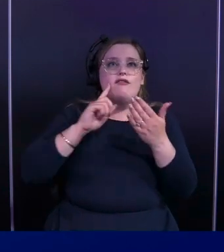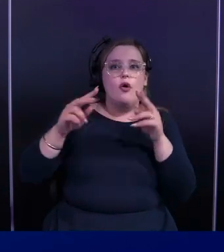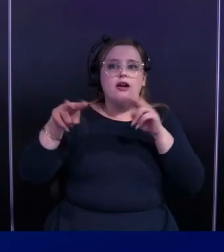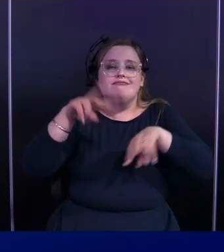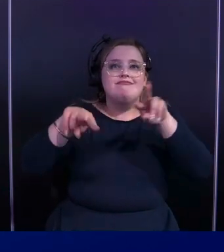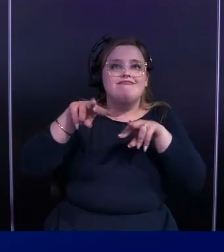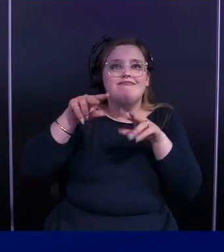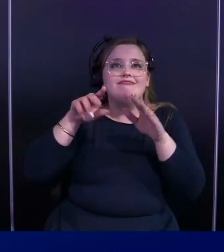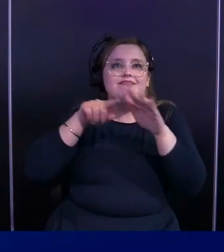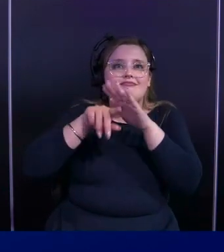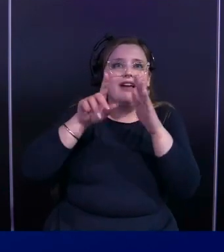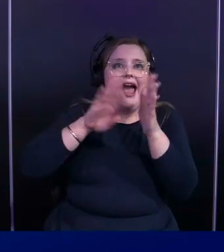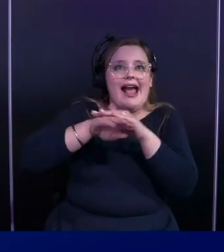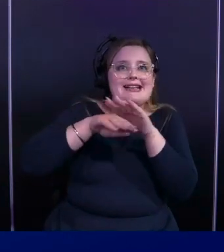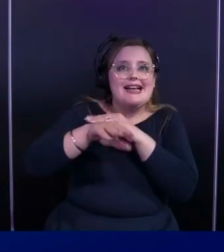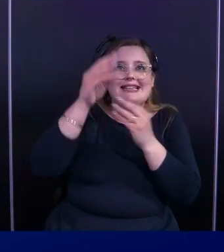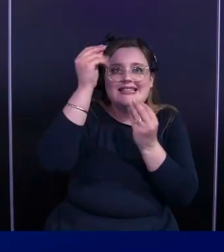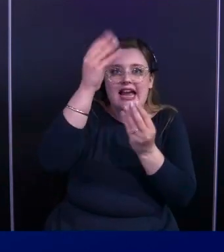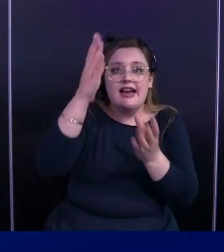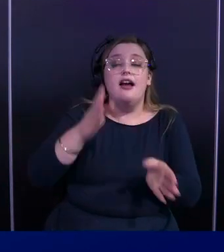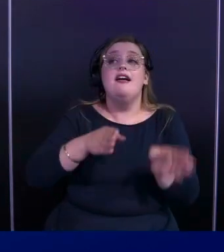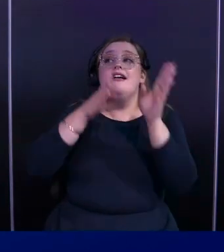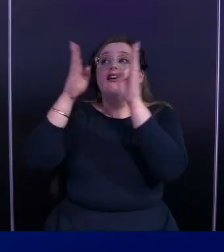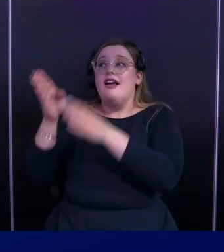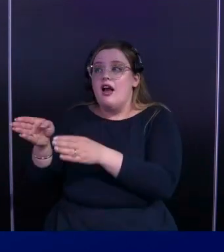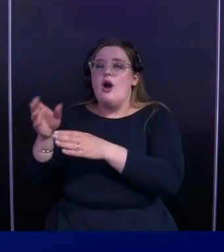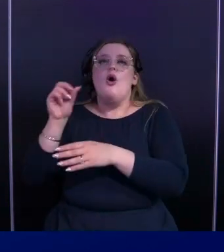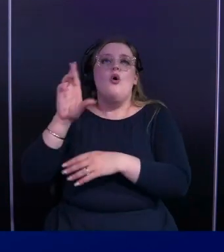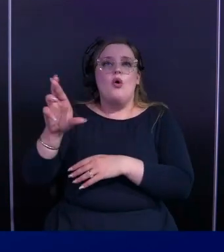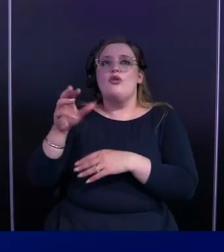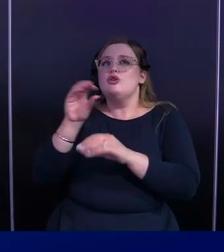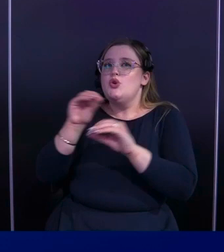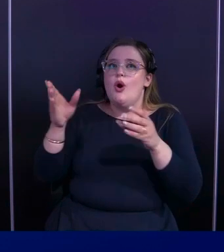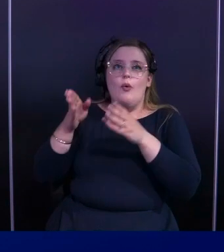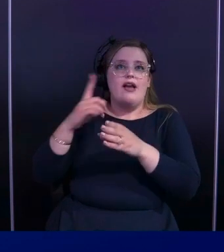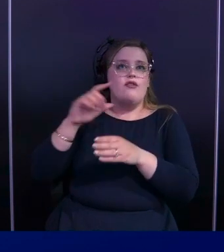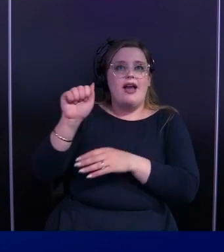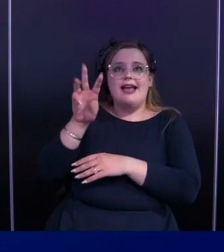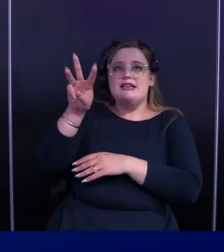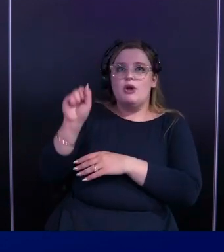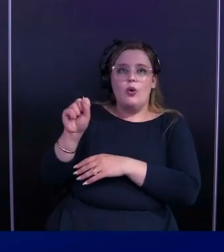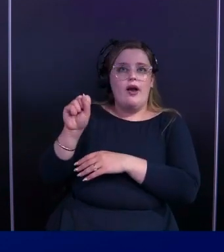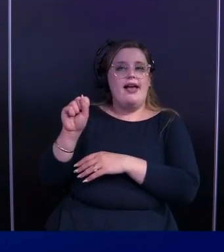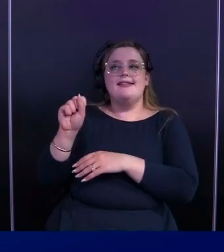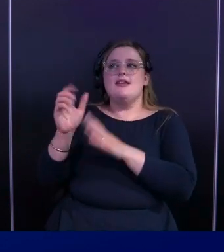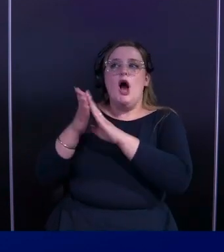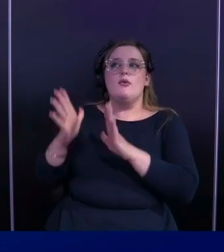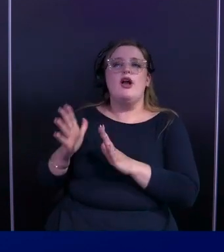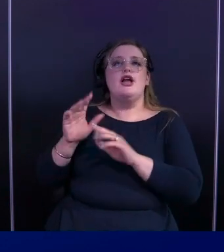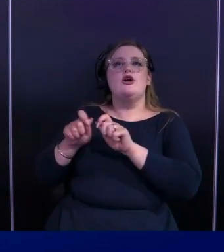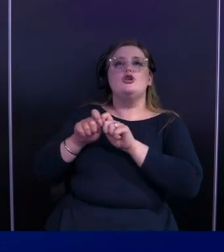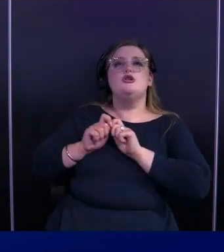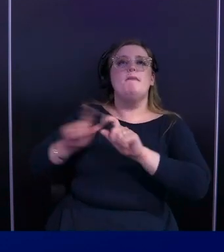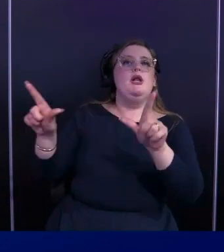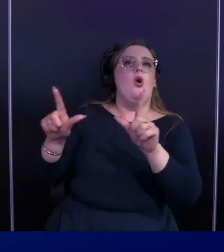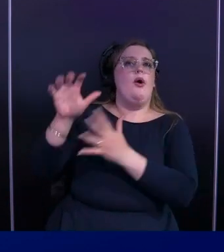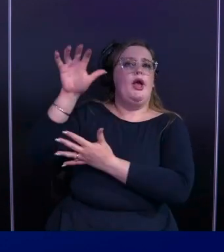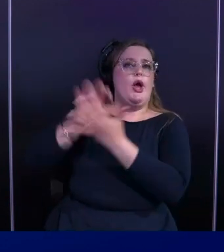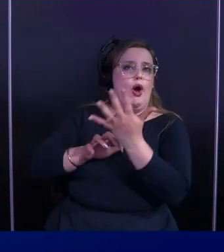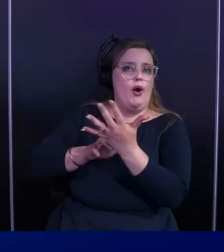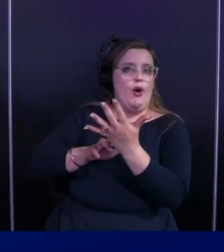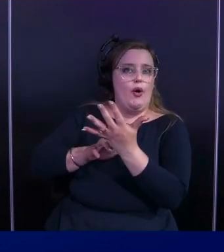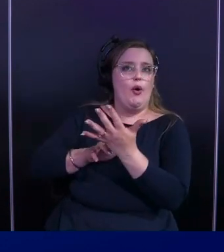no mechanism in place for any AWS operator to deploy code into a customer's Nitro host. And number four, none of the